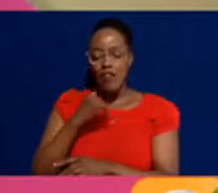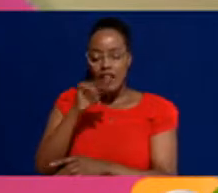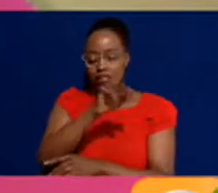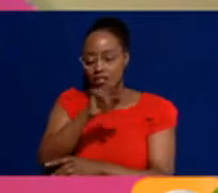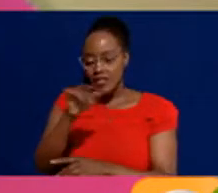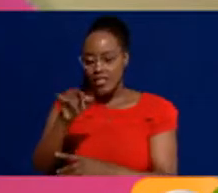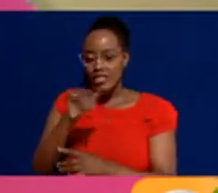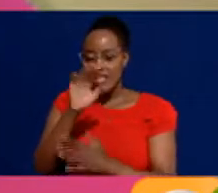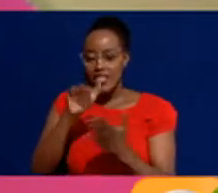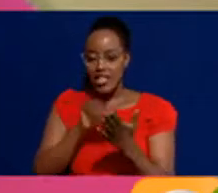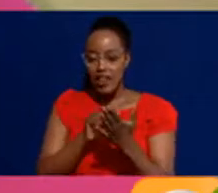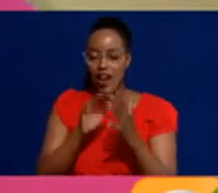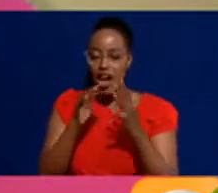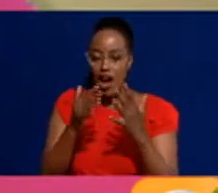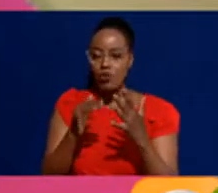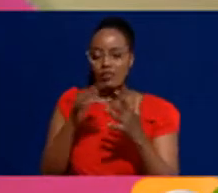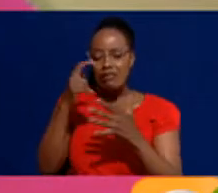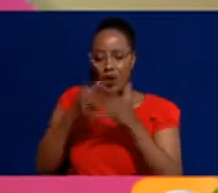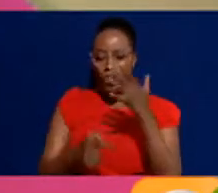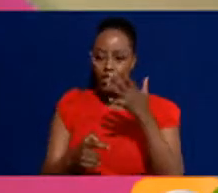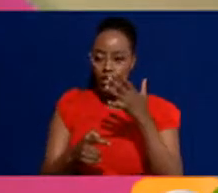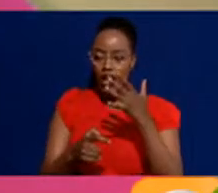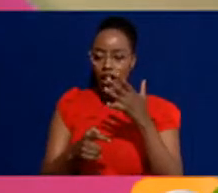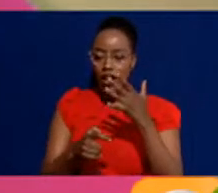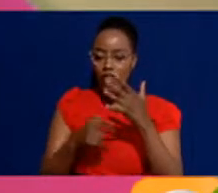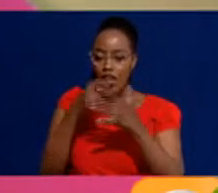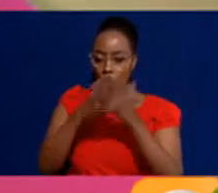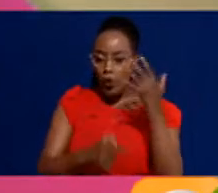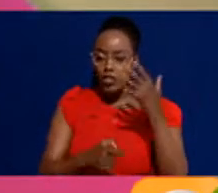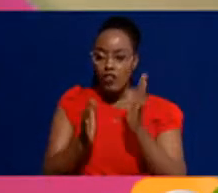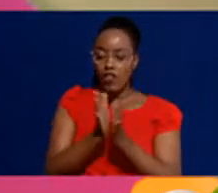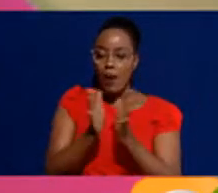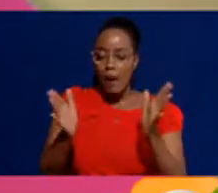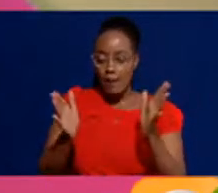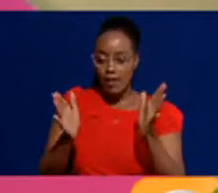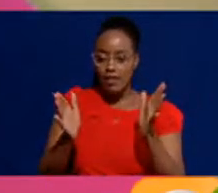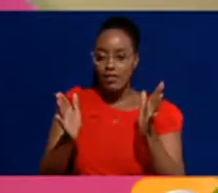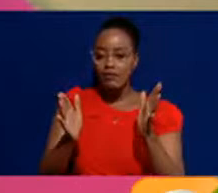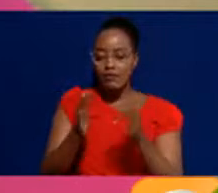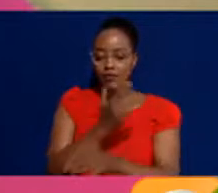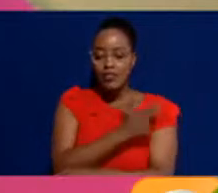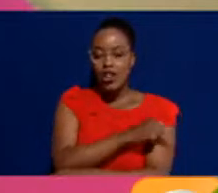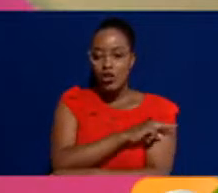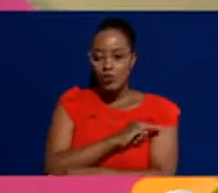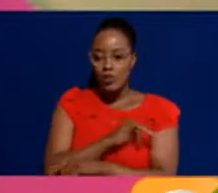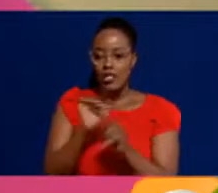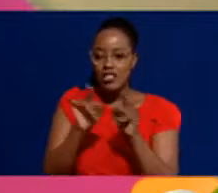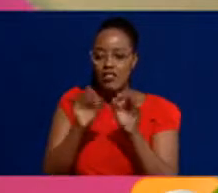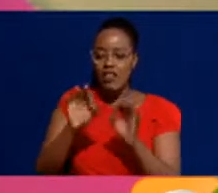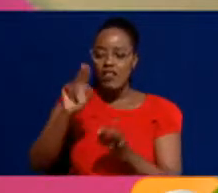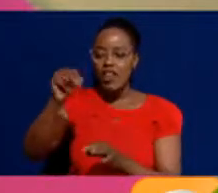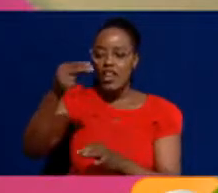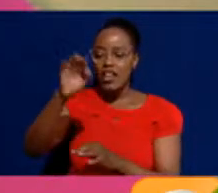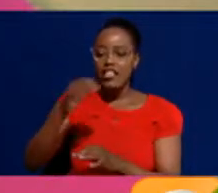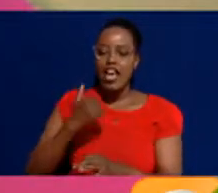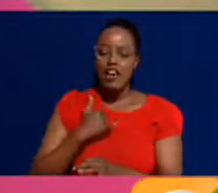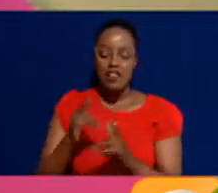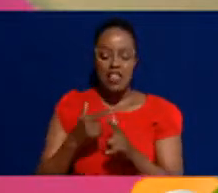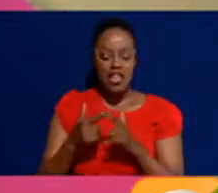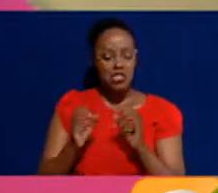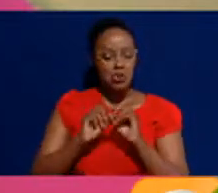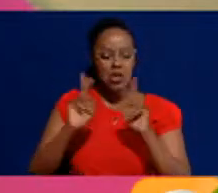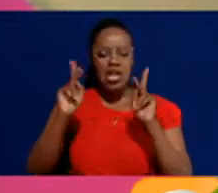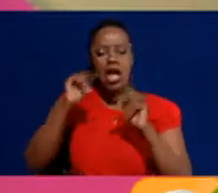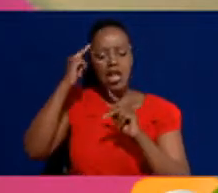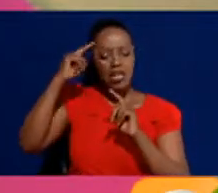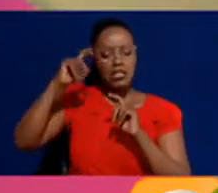facilities. Mm-hmm. In terms of cost, for the public facilities, as long as you have NHIF, I think you